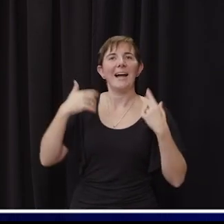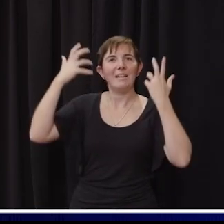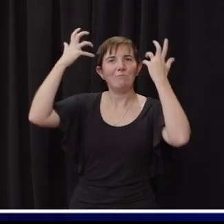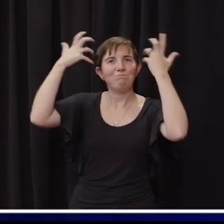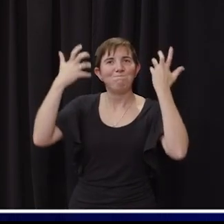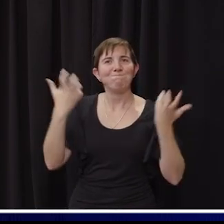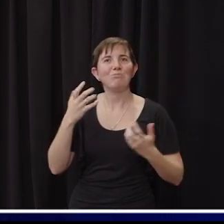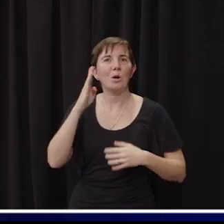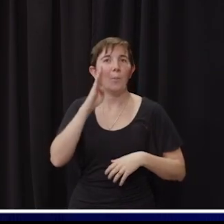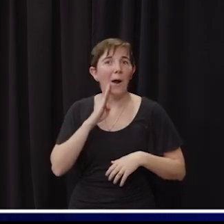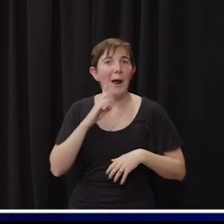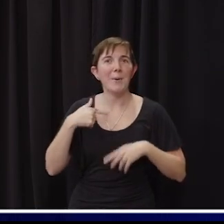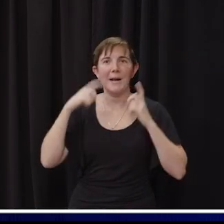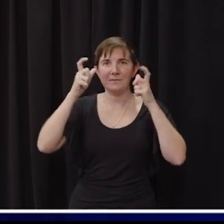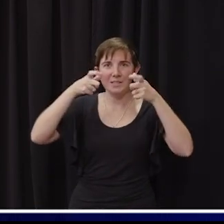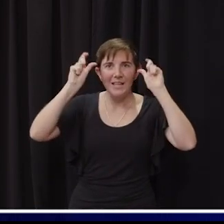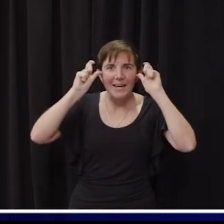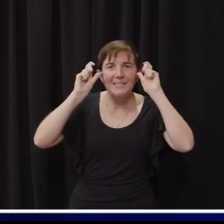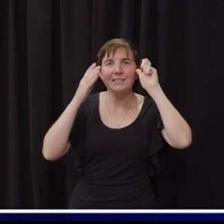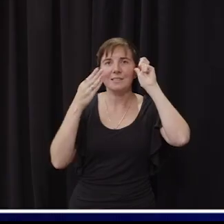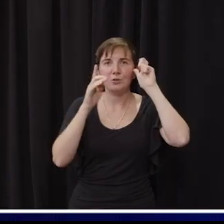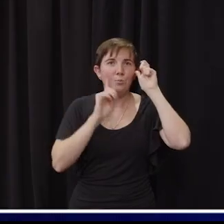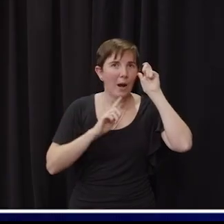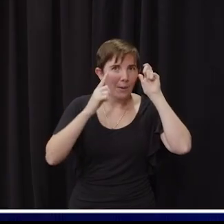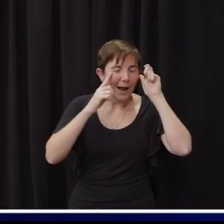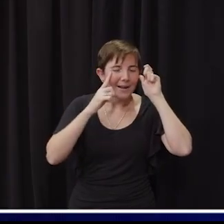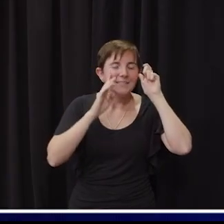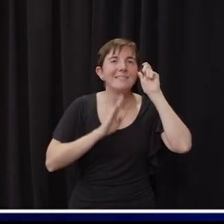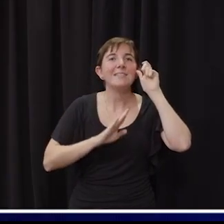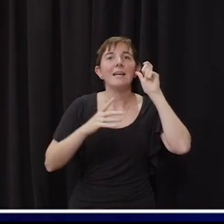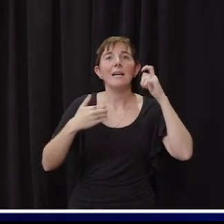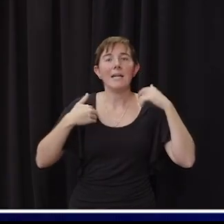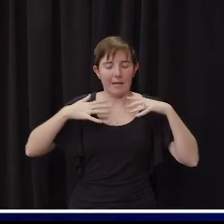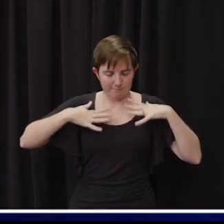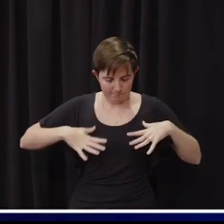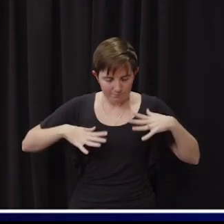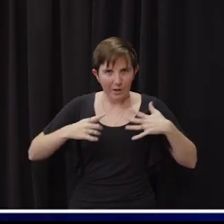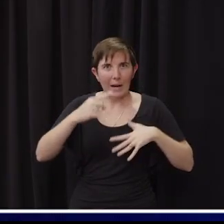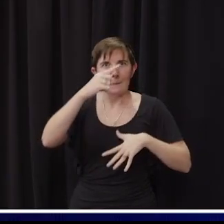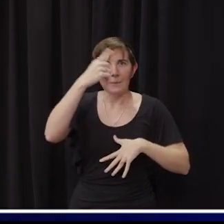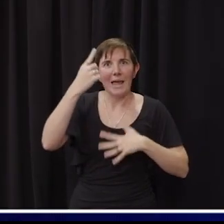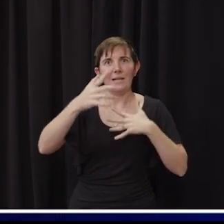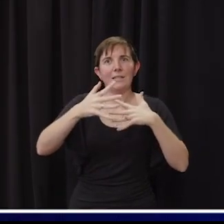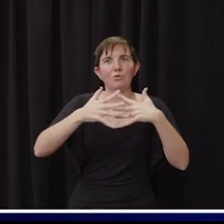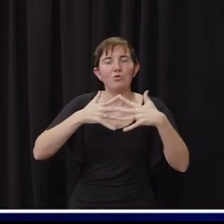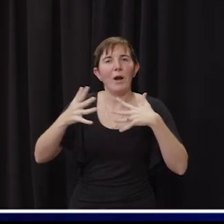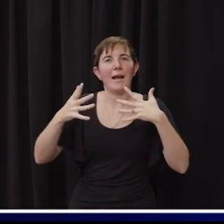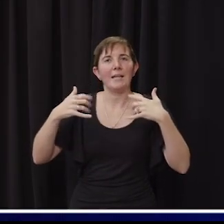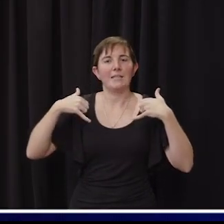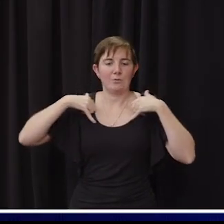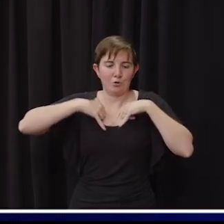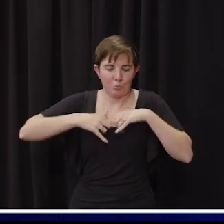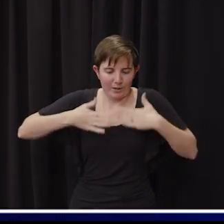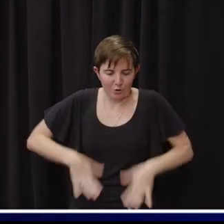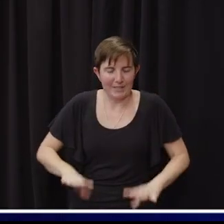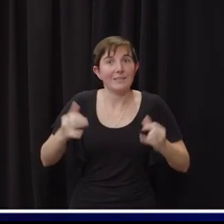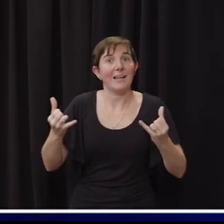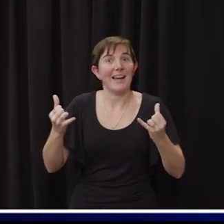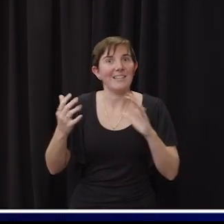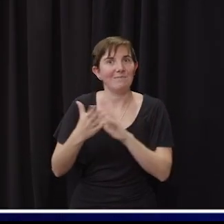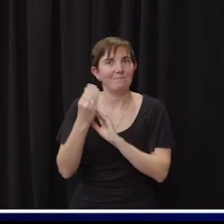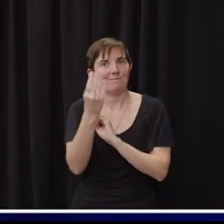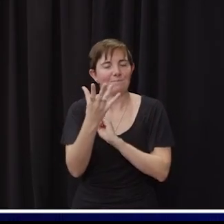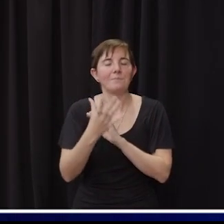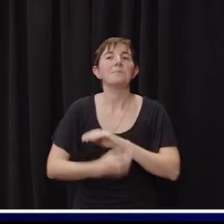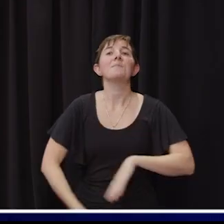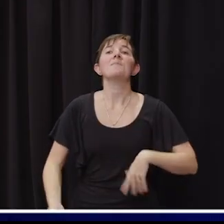brown hair. I wear glasses, brown eyes, and I'm wearing a black and gray sweater dress today.